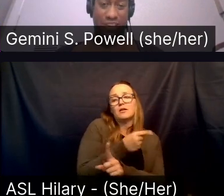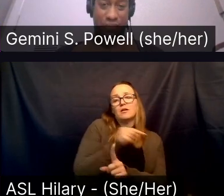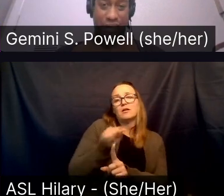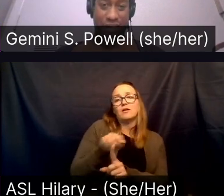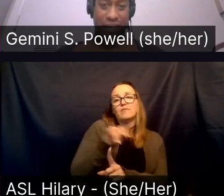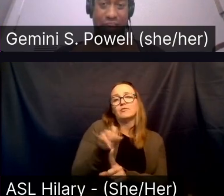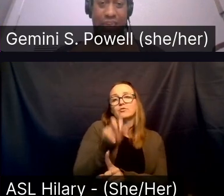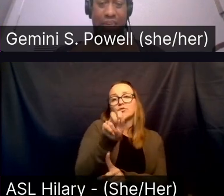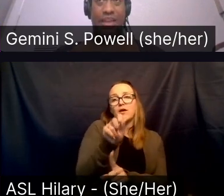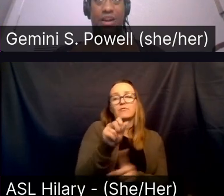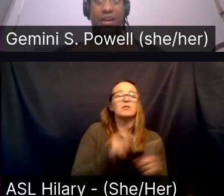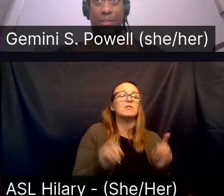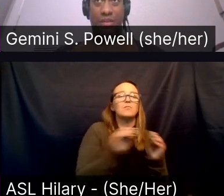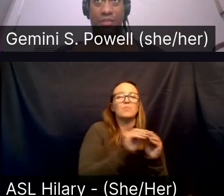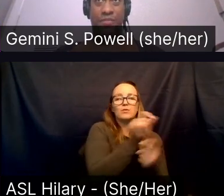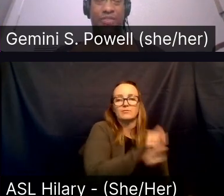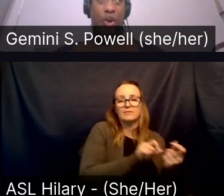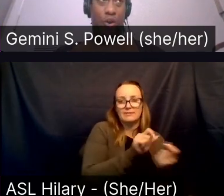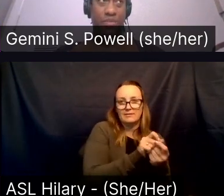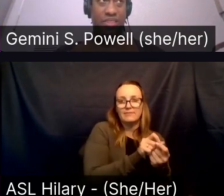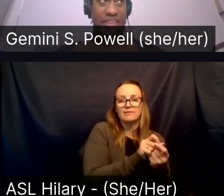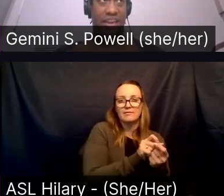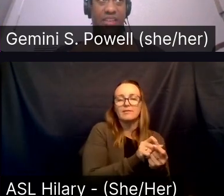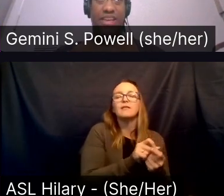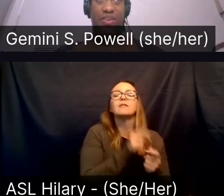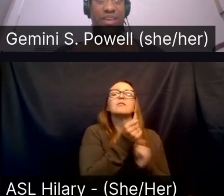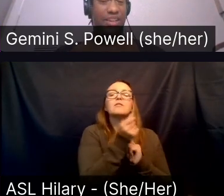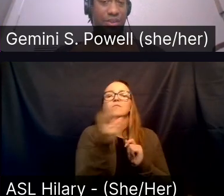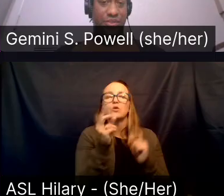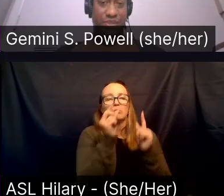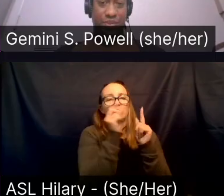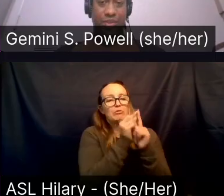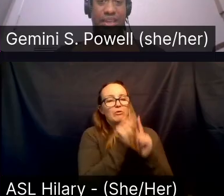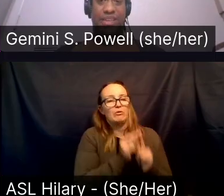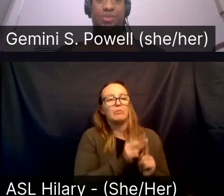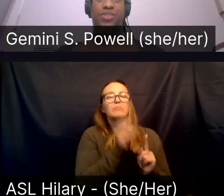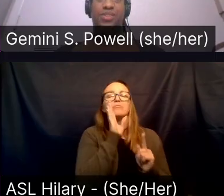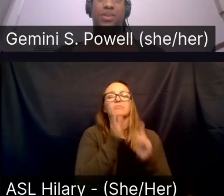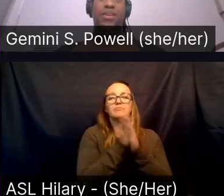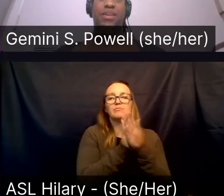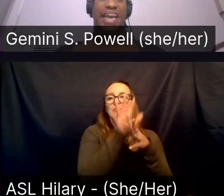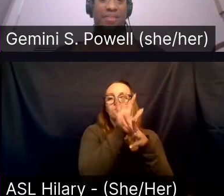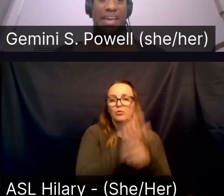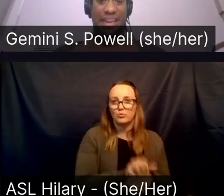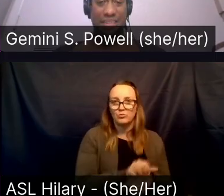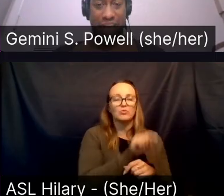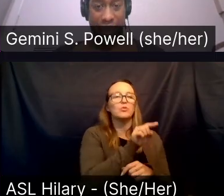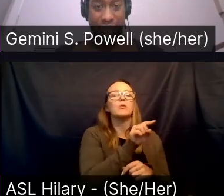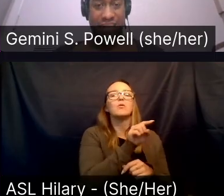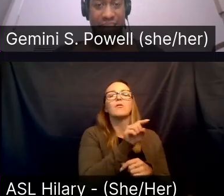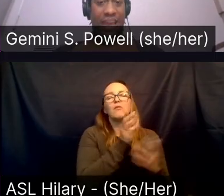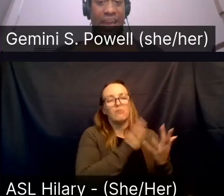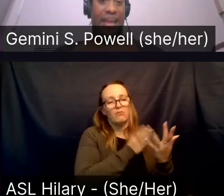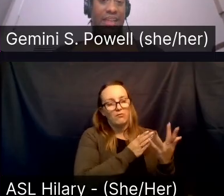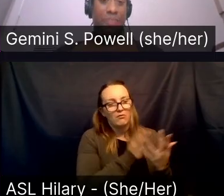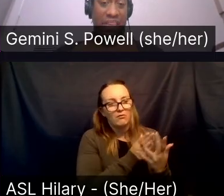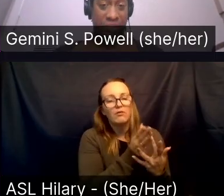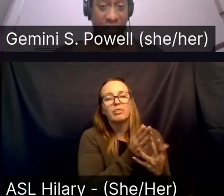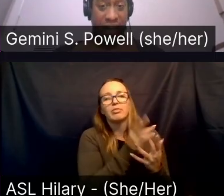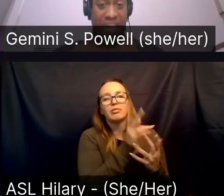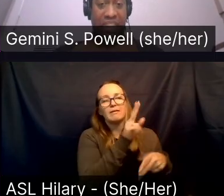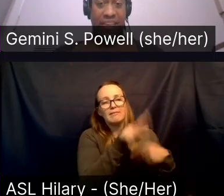more specific. There are a couple of terms in there that you'll get used to. You'll get used to navigating types